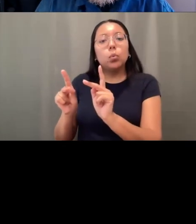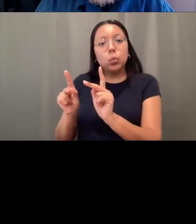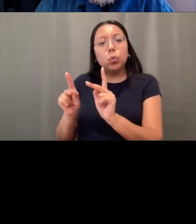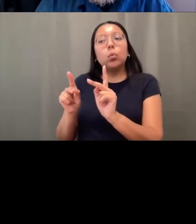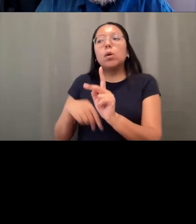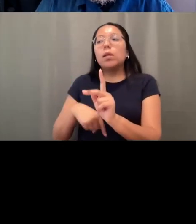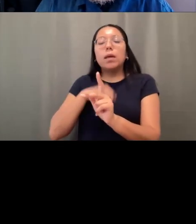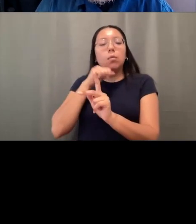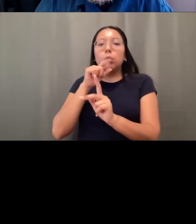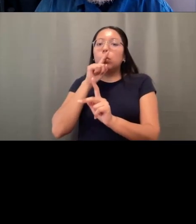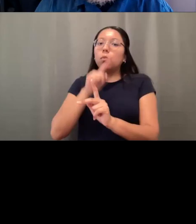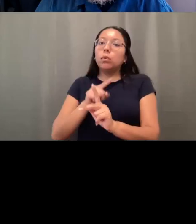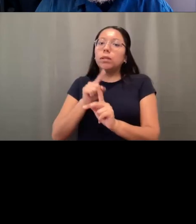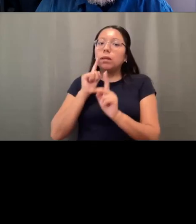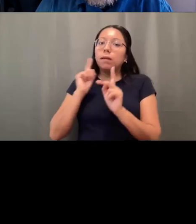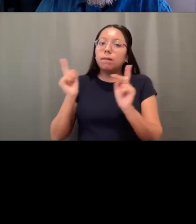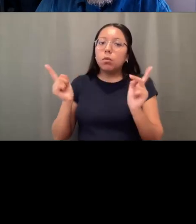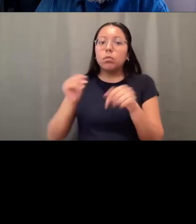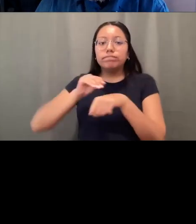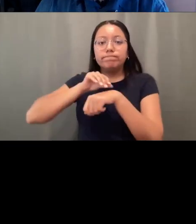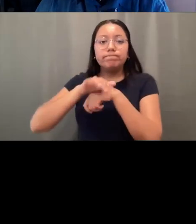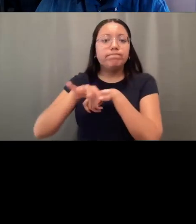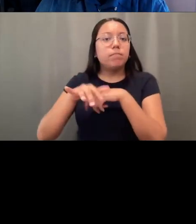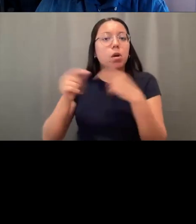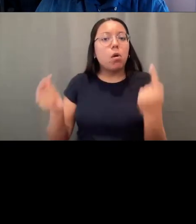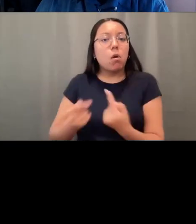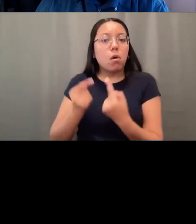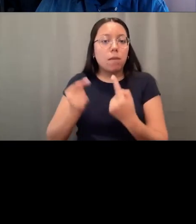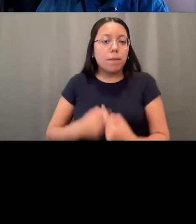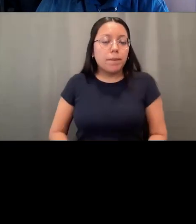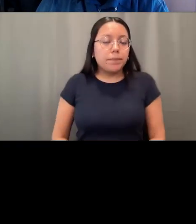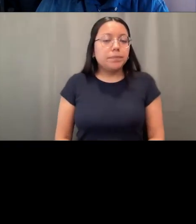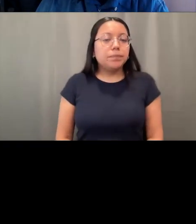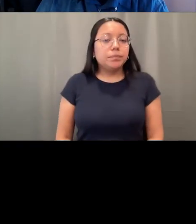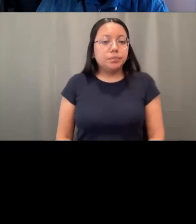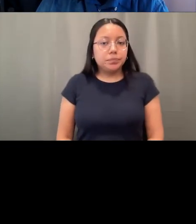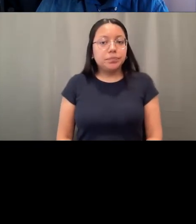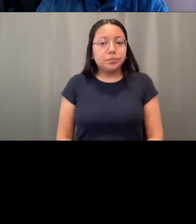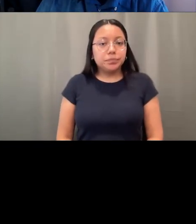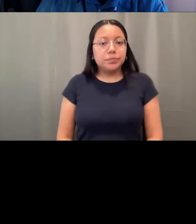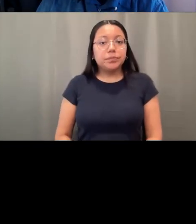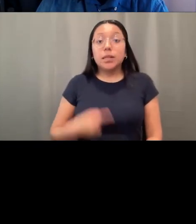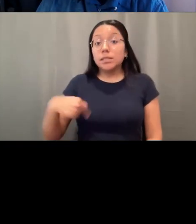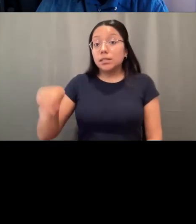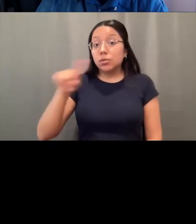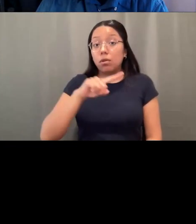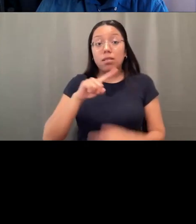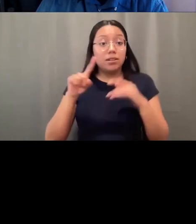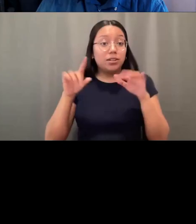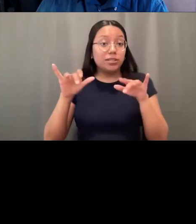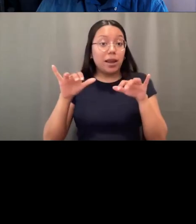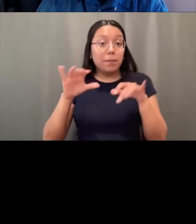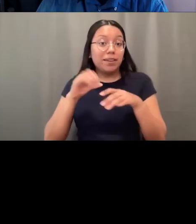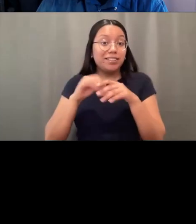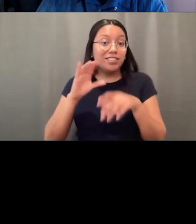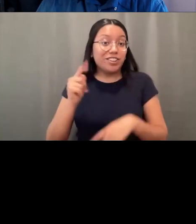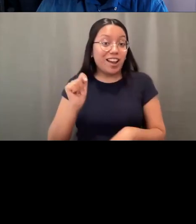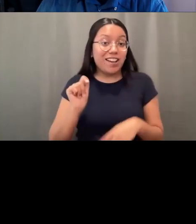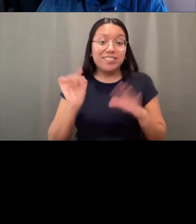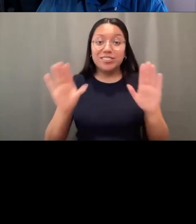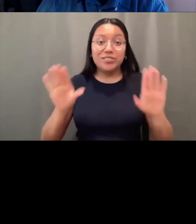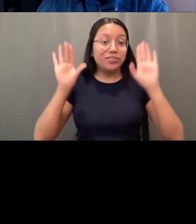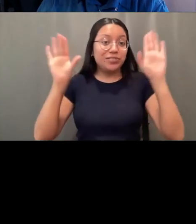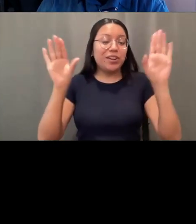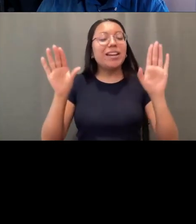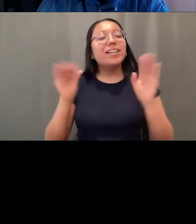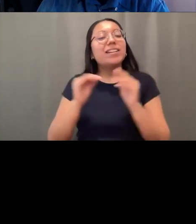not going to escalate harm in any way. And since you're all going at the chat, which is really good, let's do a little